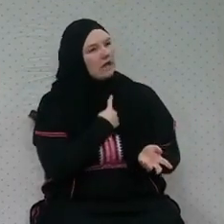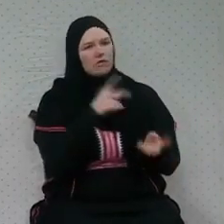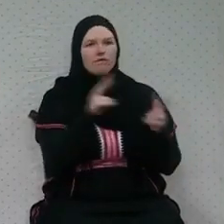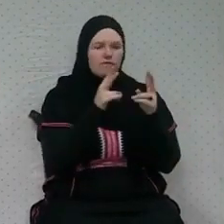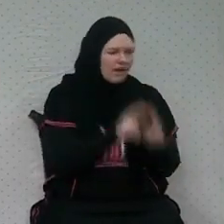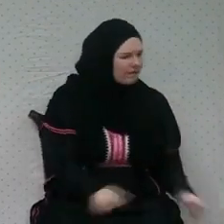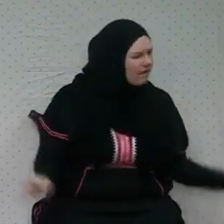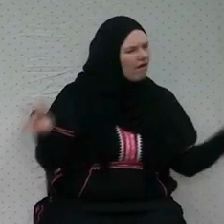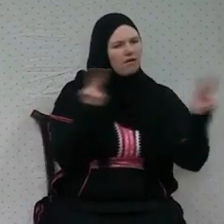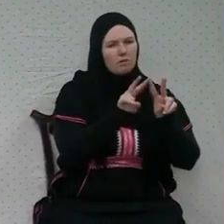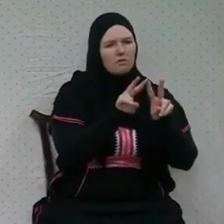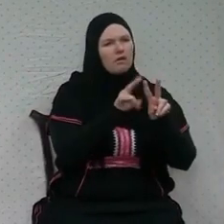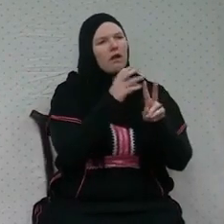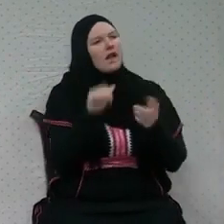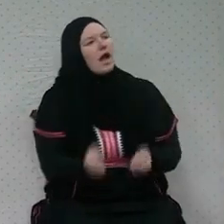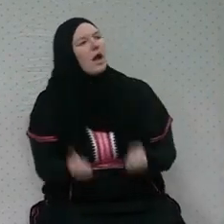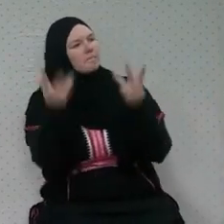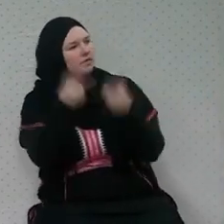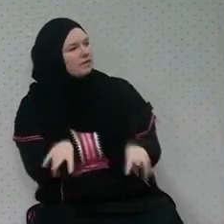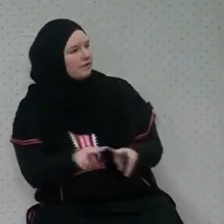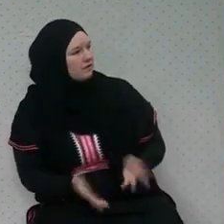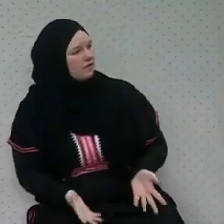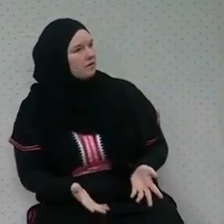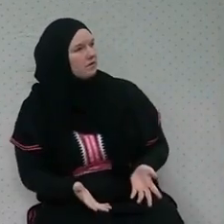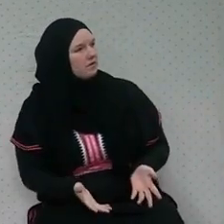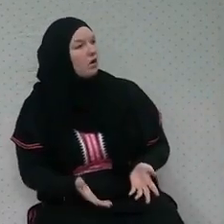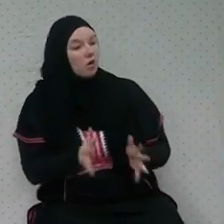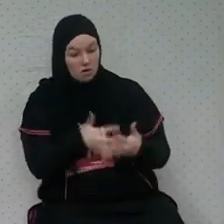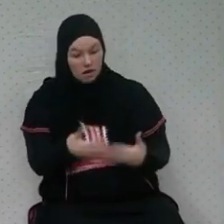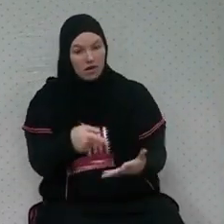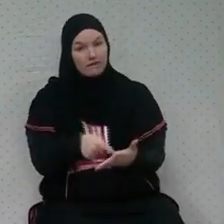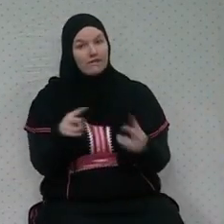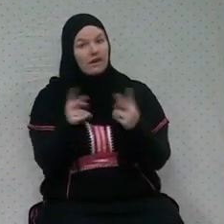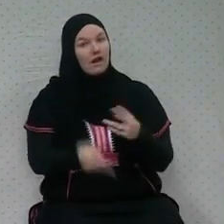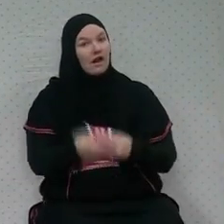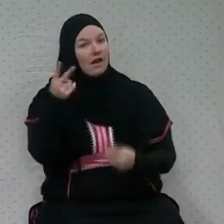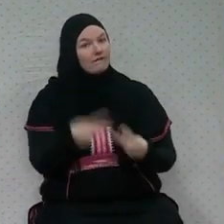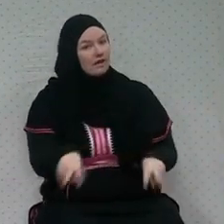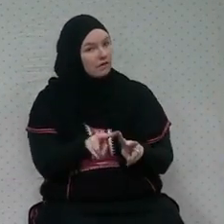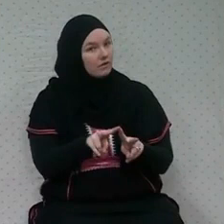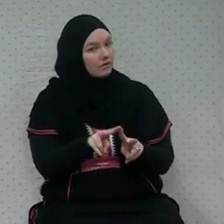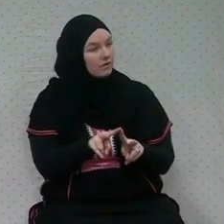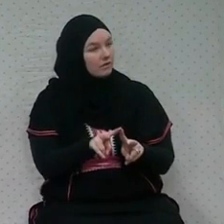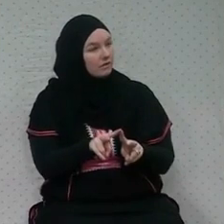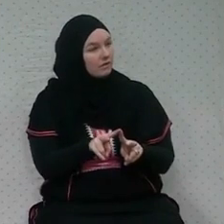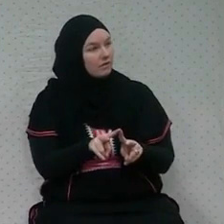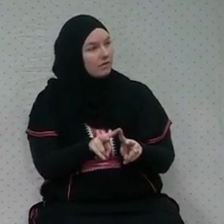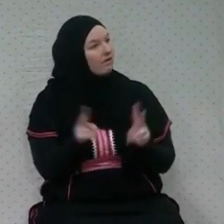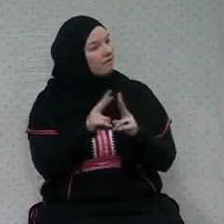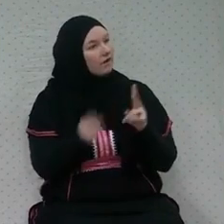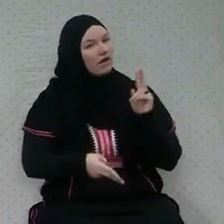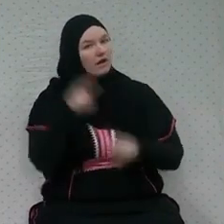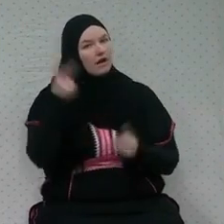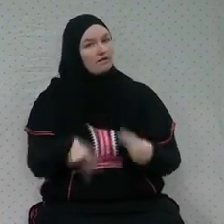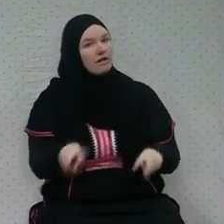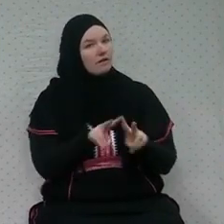you place on something? So the Quran gives a very high value to our love of Allah. A very high value to